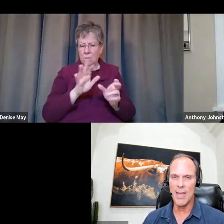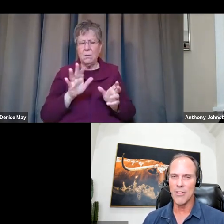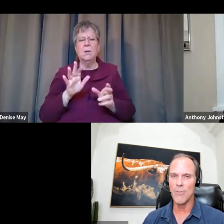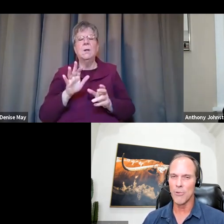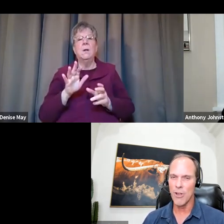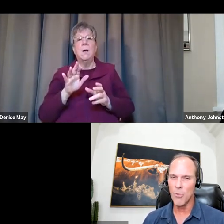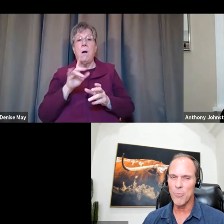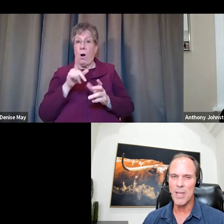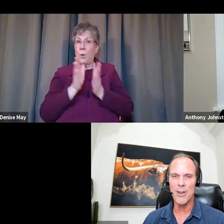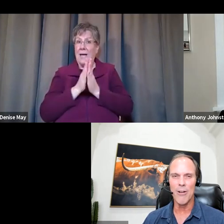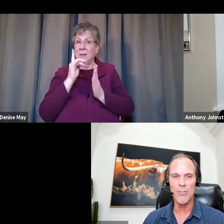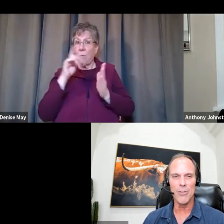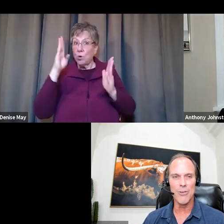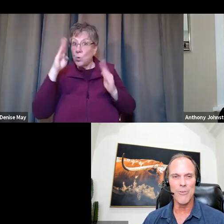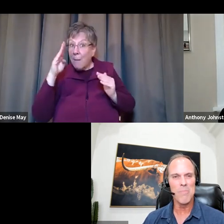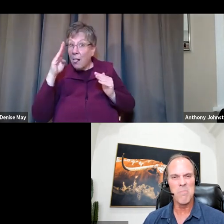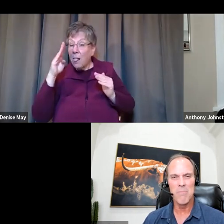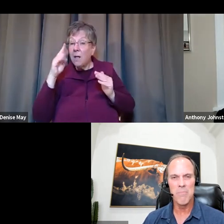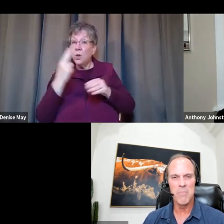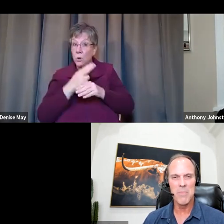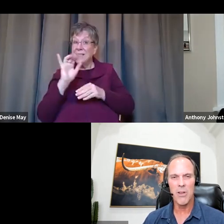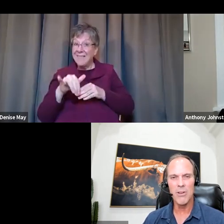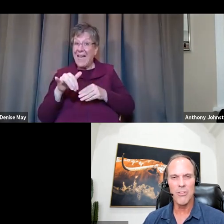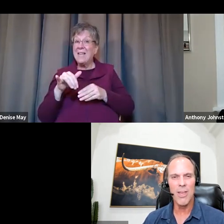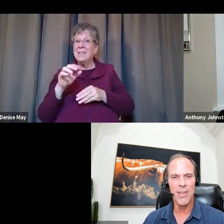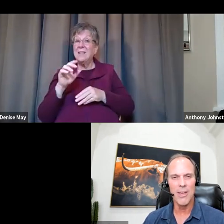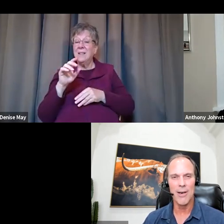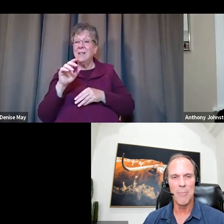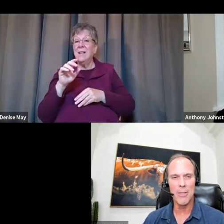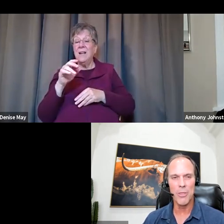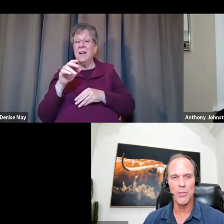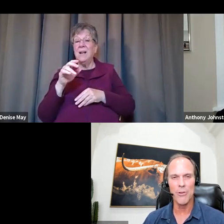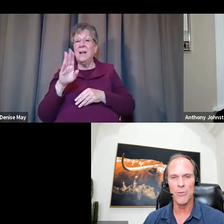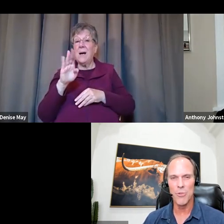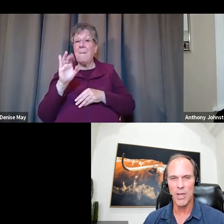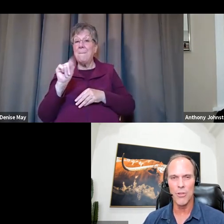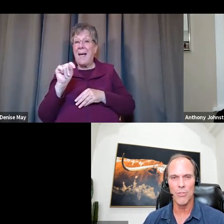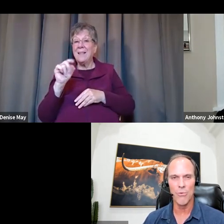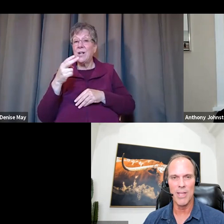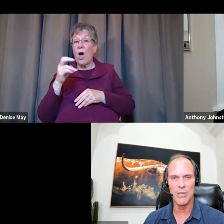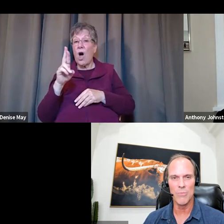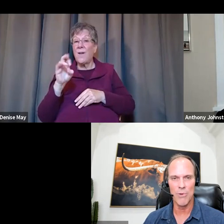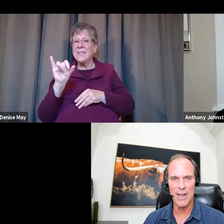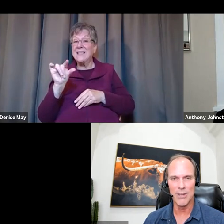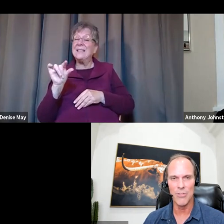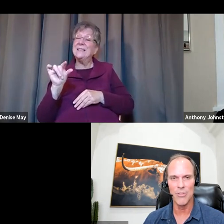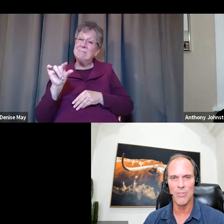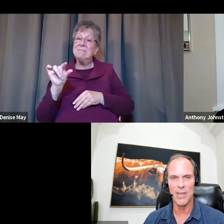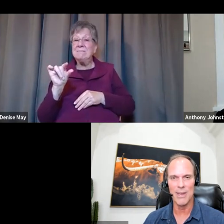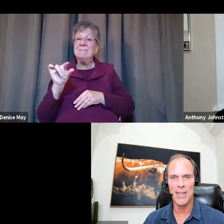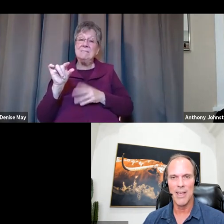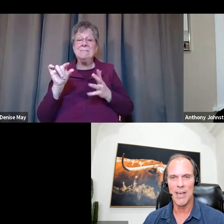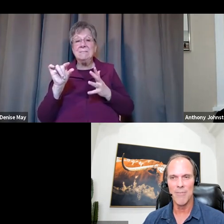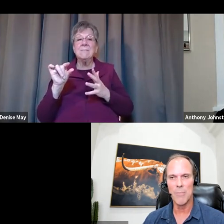Are you asking for trouble with ballot harvesting, though? Hard to say. I think there is an objection on the right to